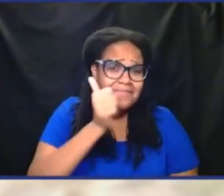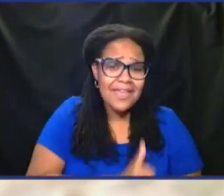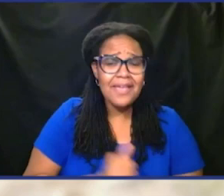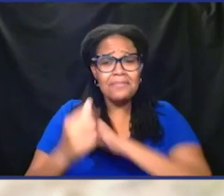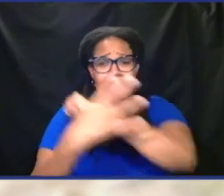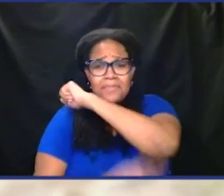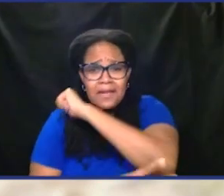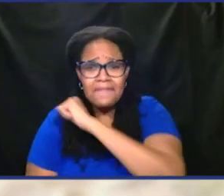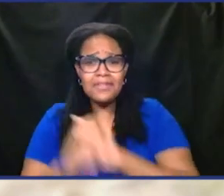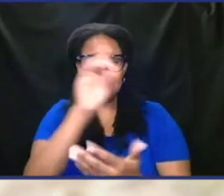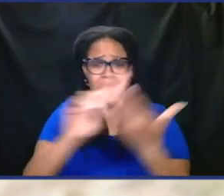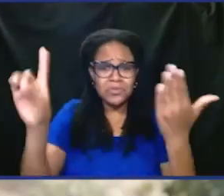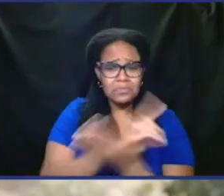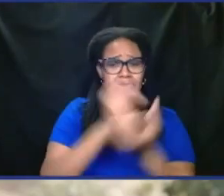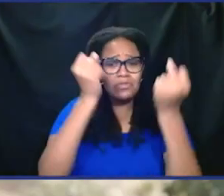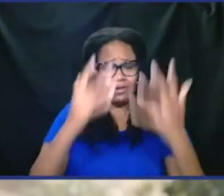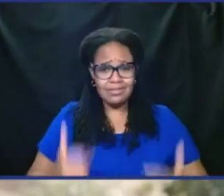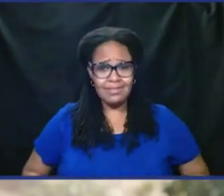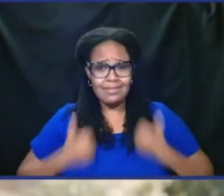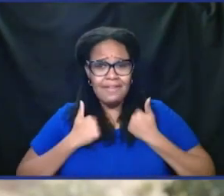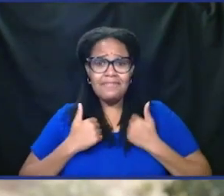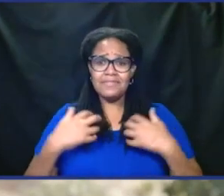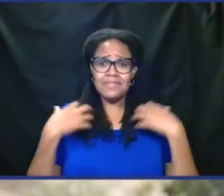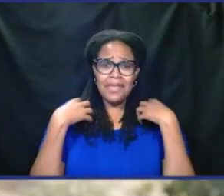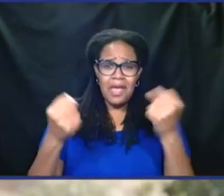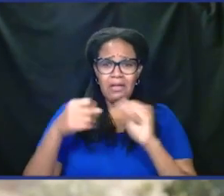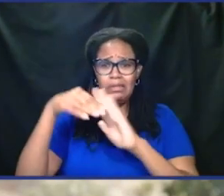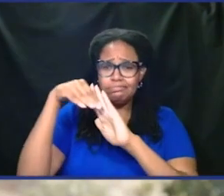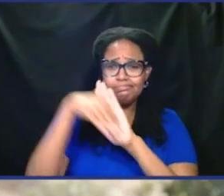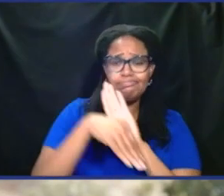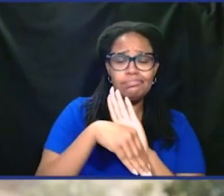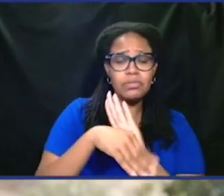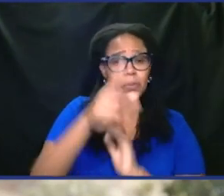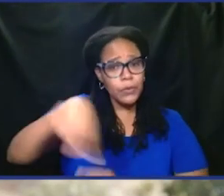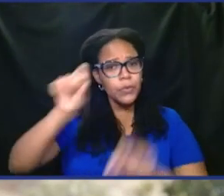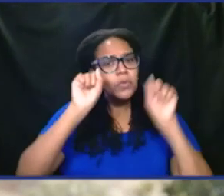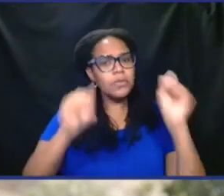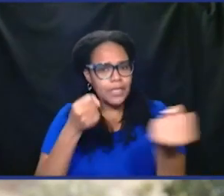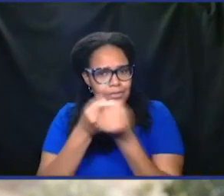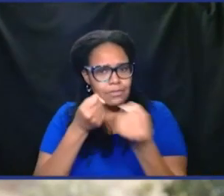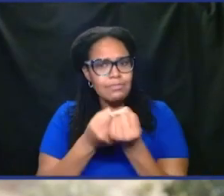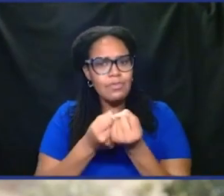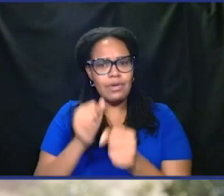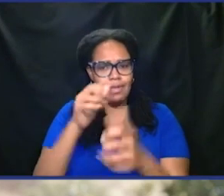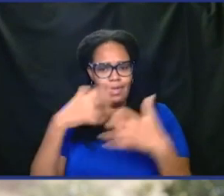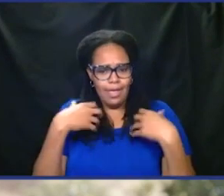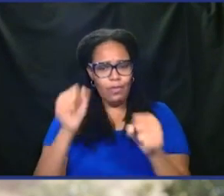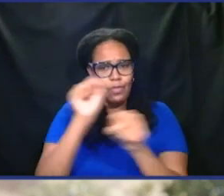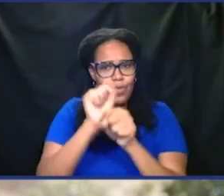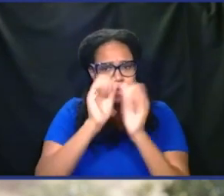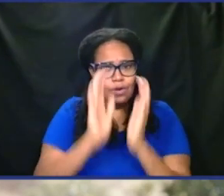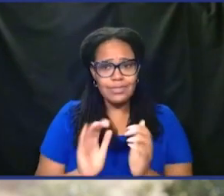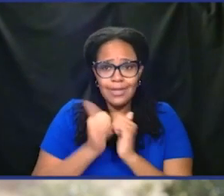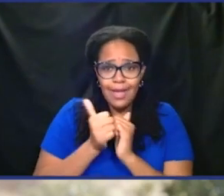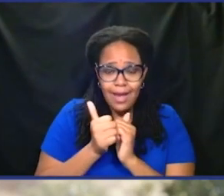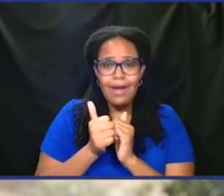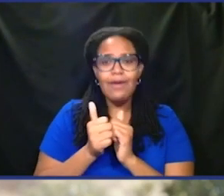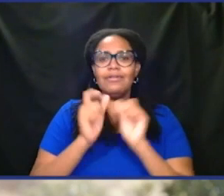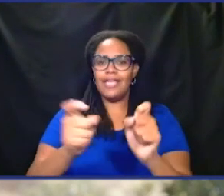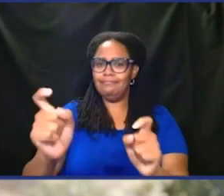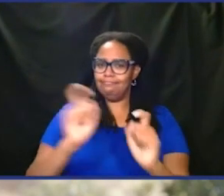discrimination puts so many lives at risk. You can support health workers with your own donation. To make a gift,